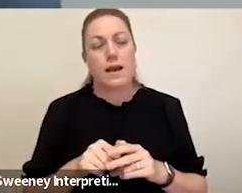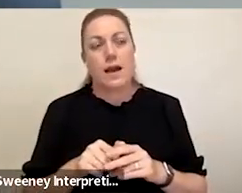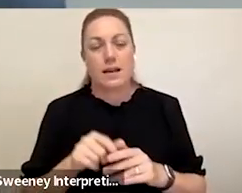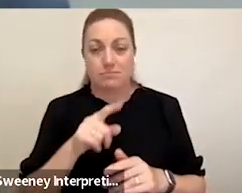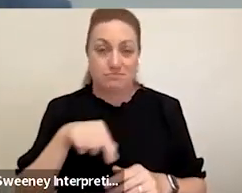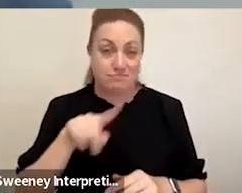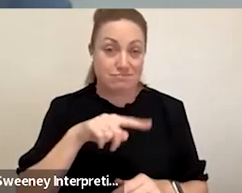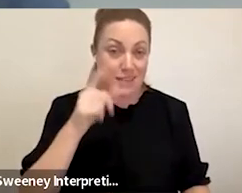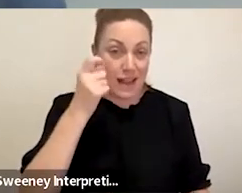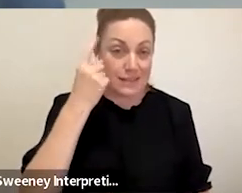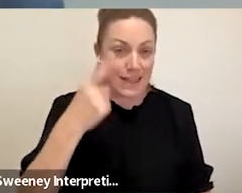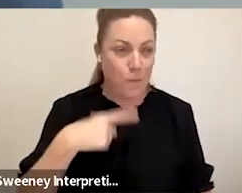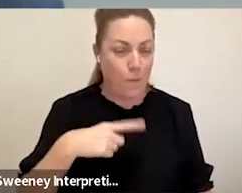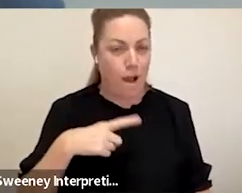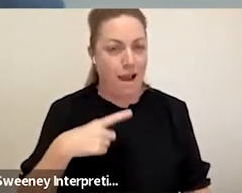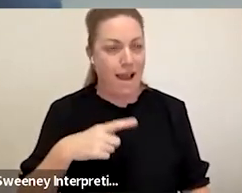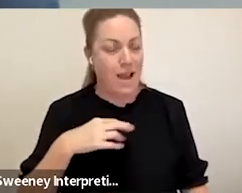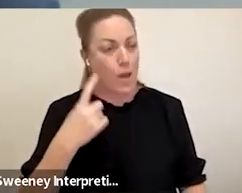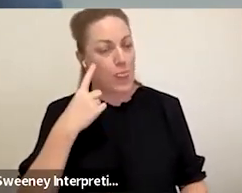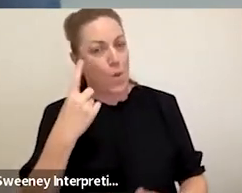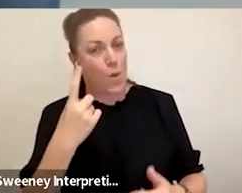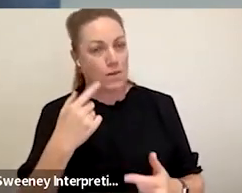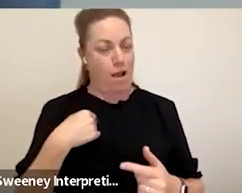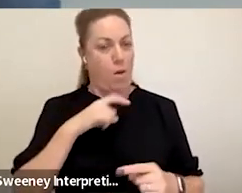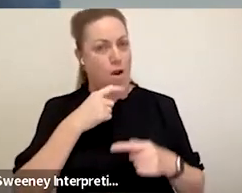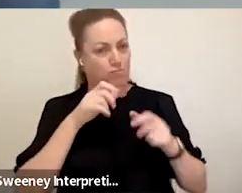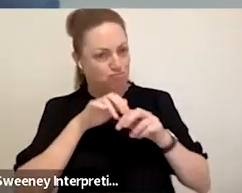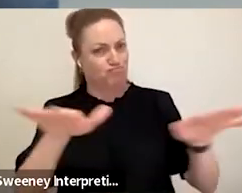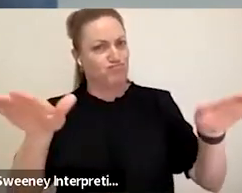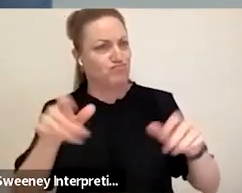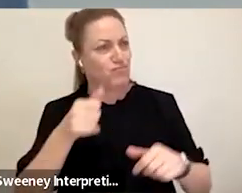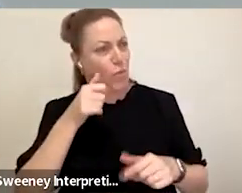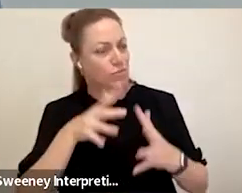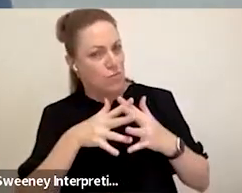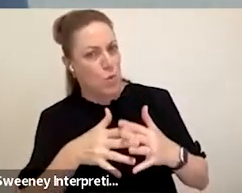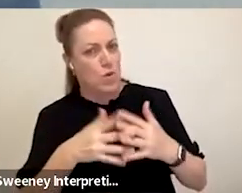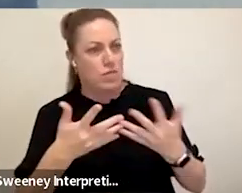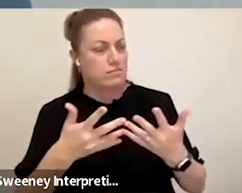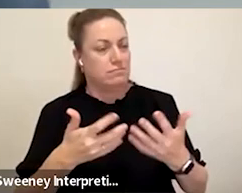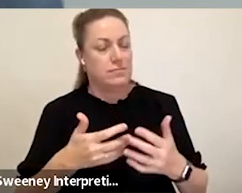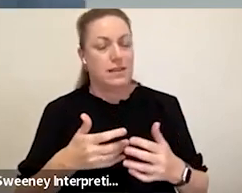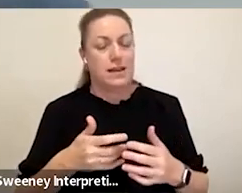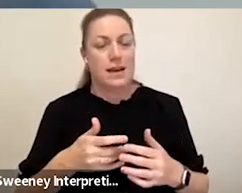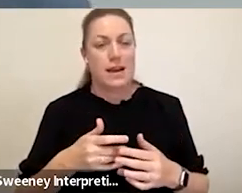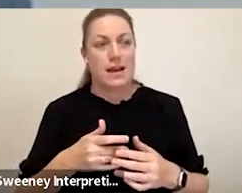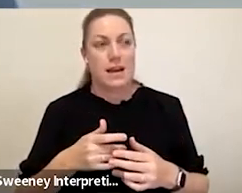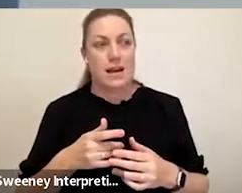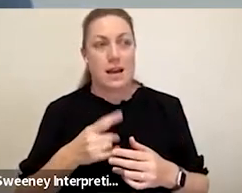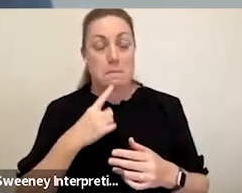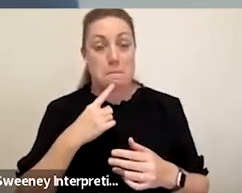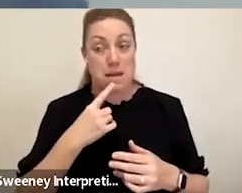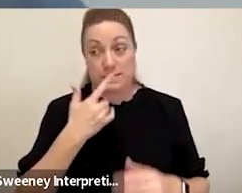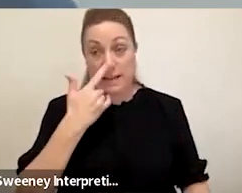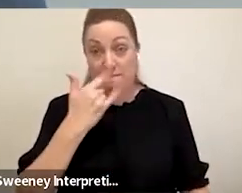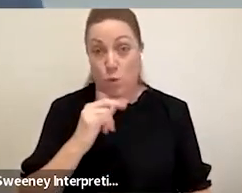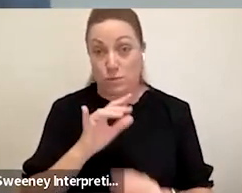understanding why we might think that, because we're all got an interest in this and feel there's some real value to it. It didn't, sadly.